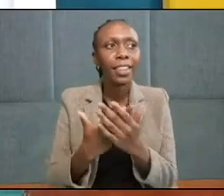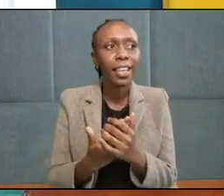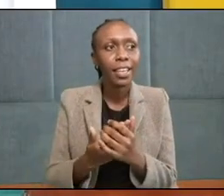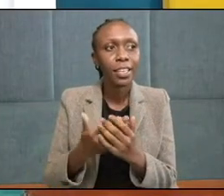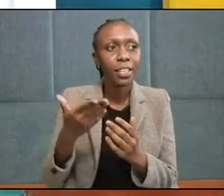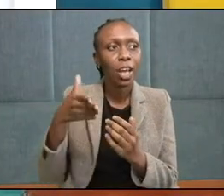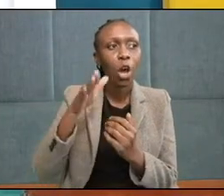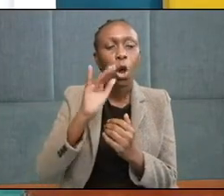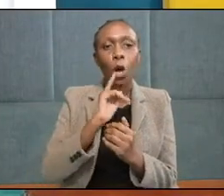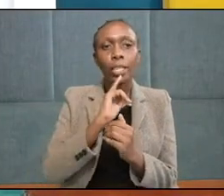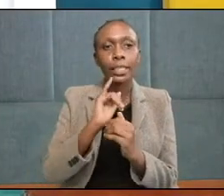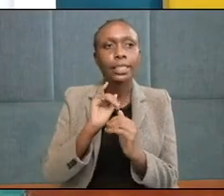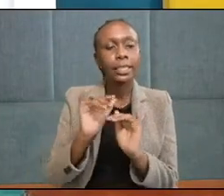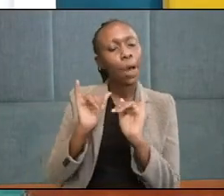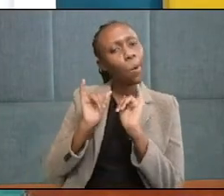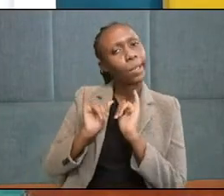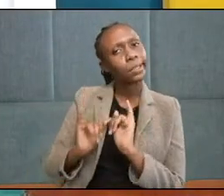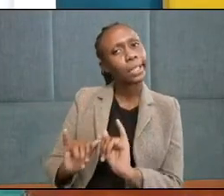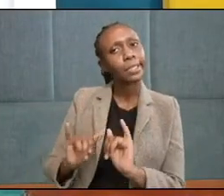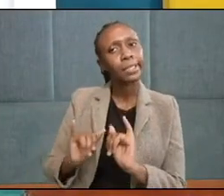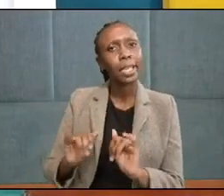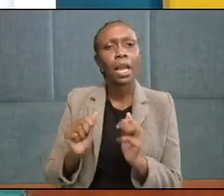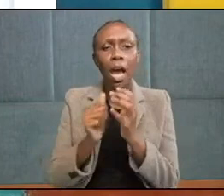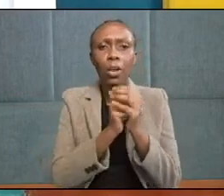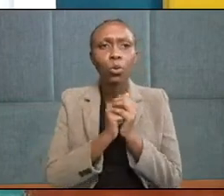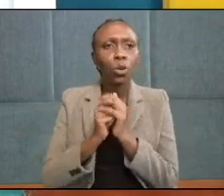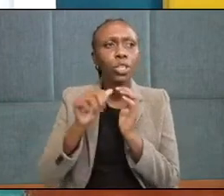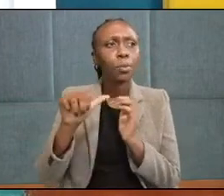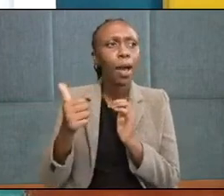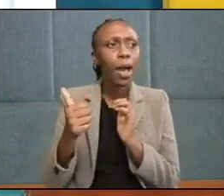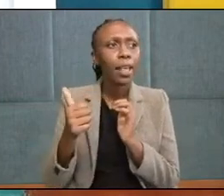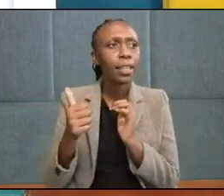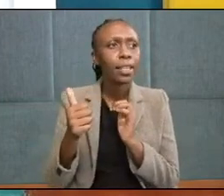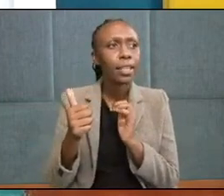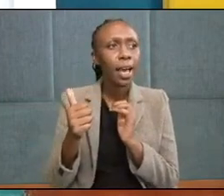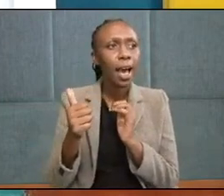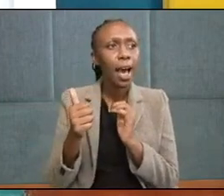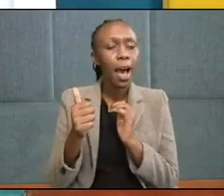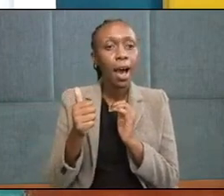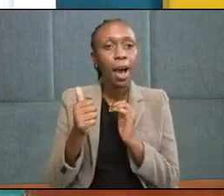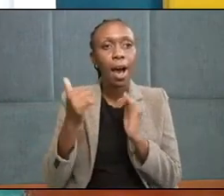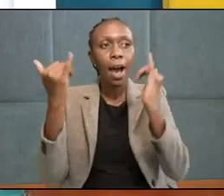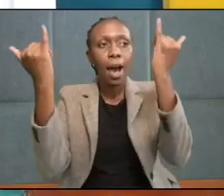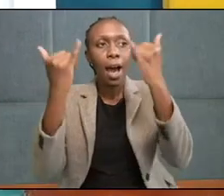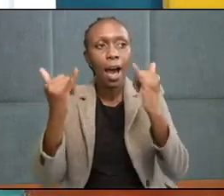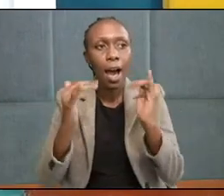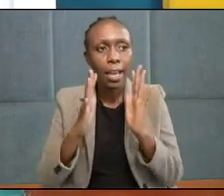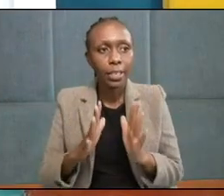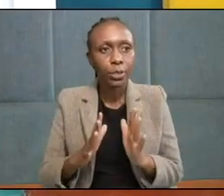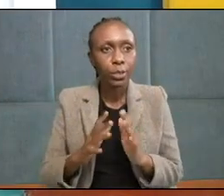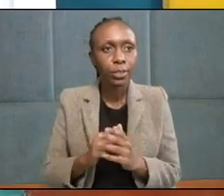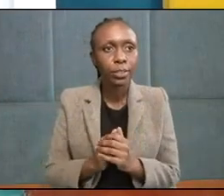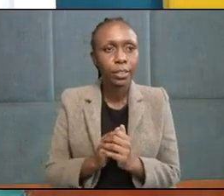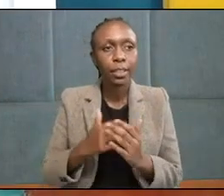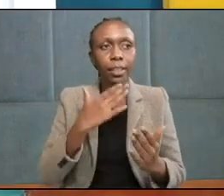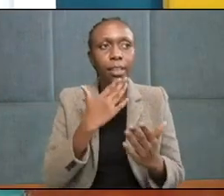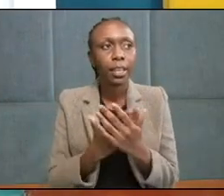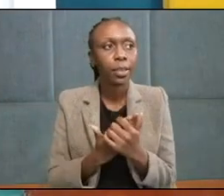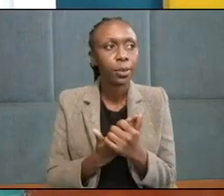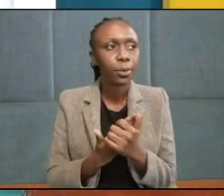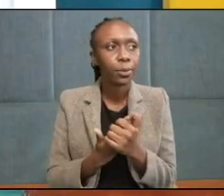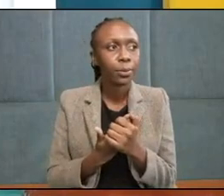is our sustainer, and we should not worship any other idols apart from God. Thank you. Yes, Tamara?